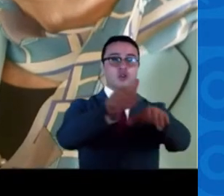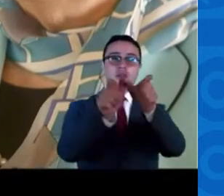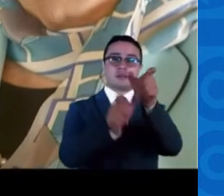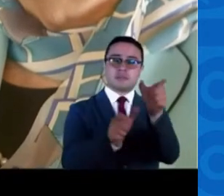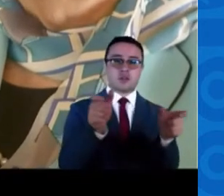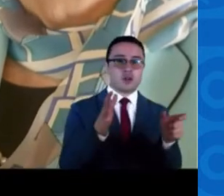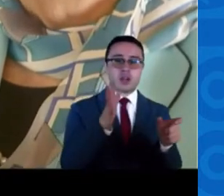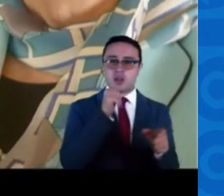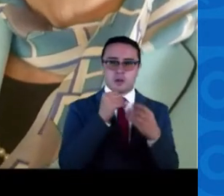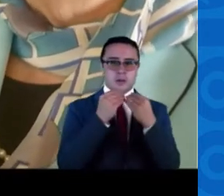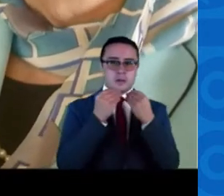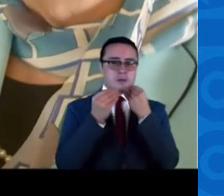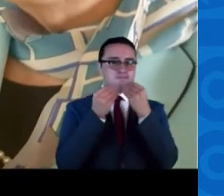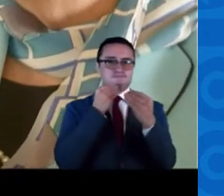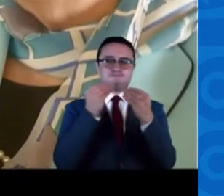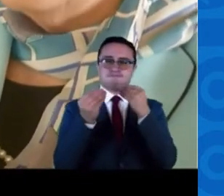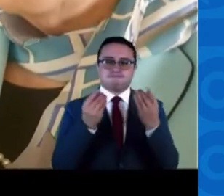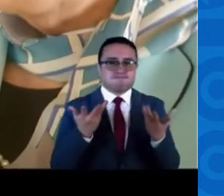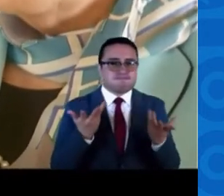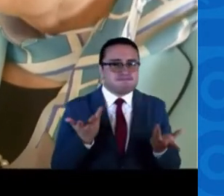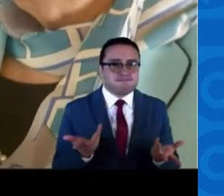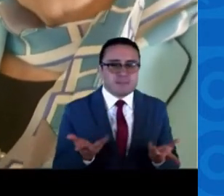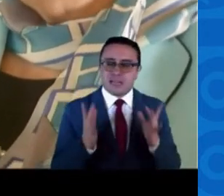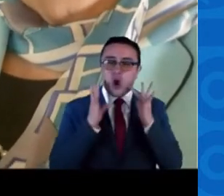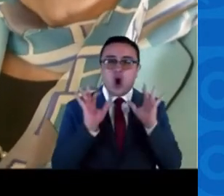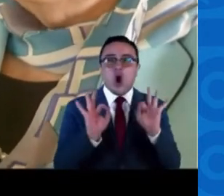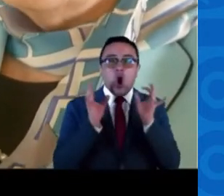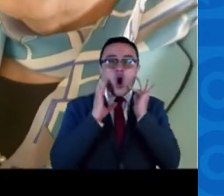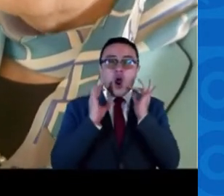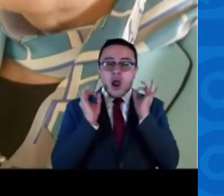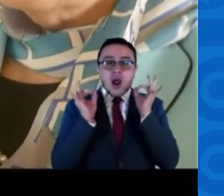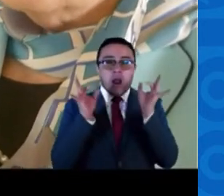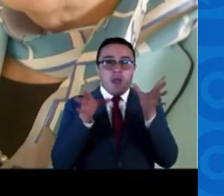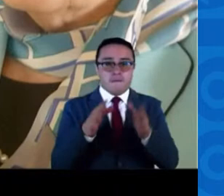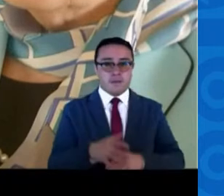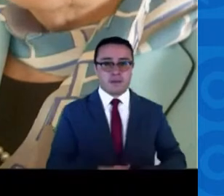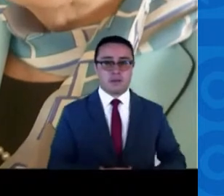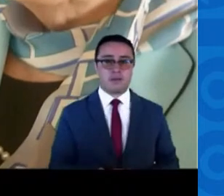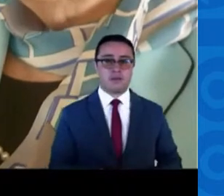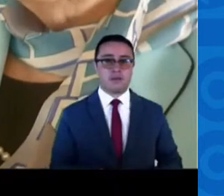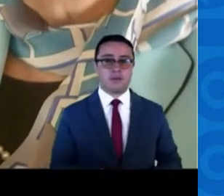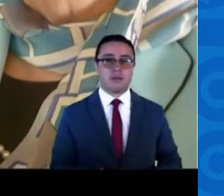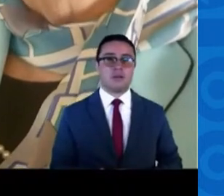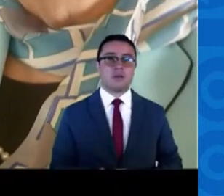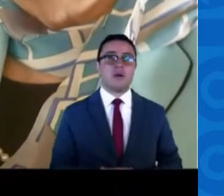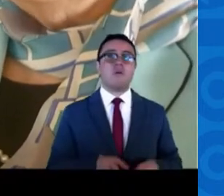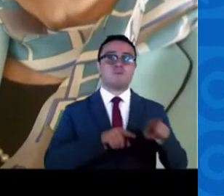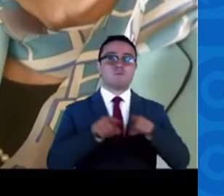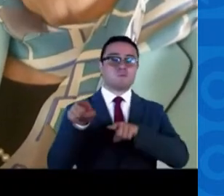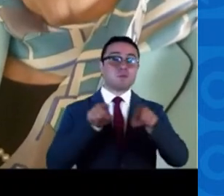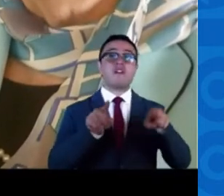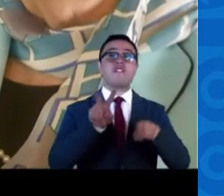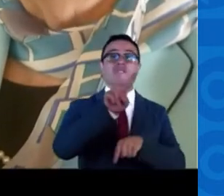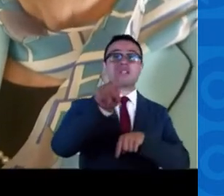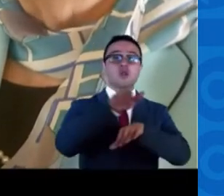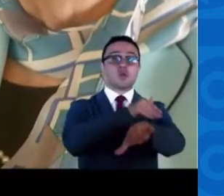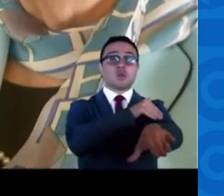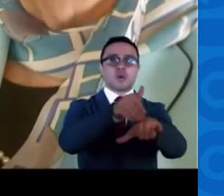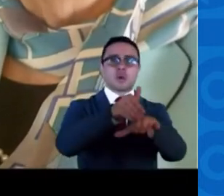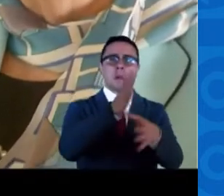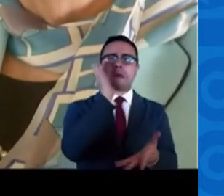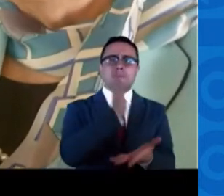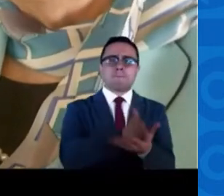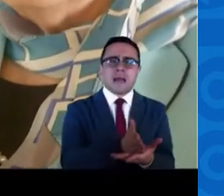44 million people have food insecurity, and of